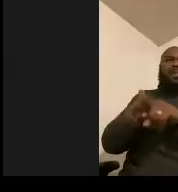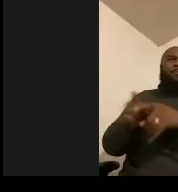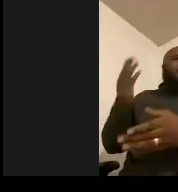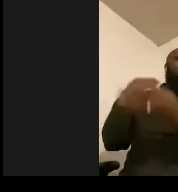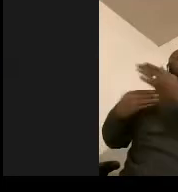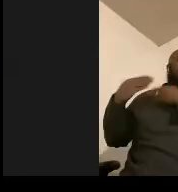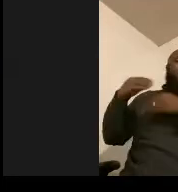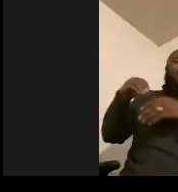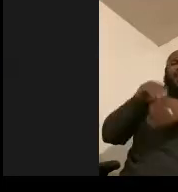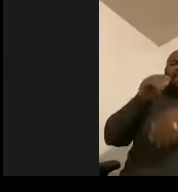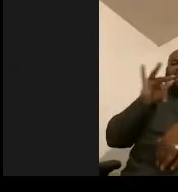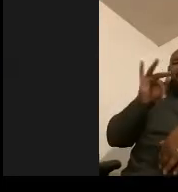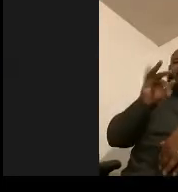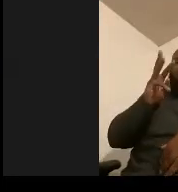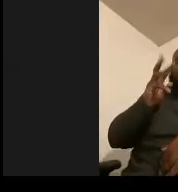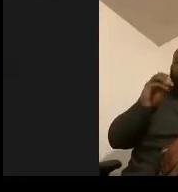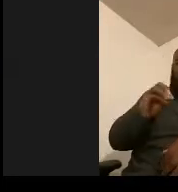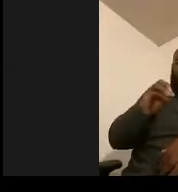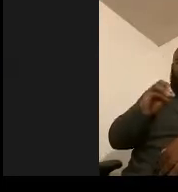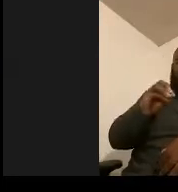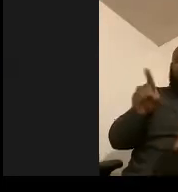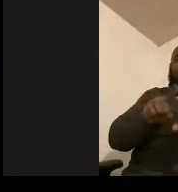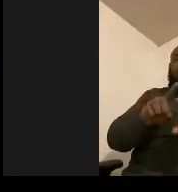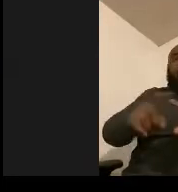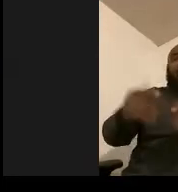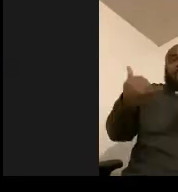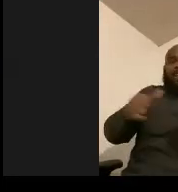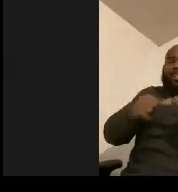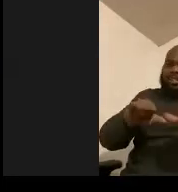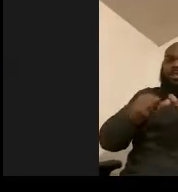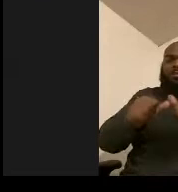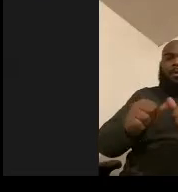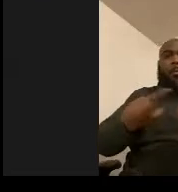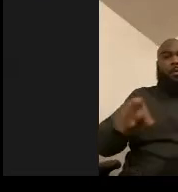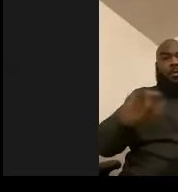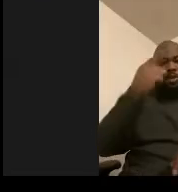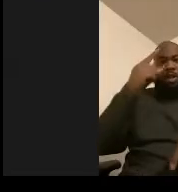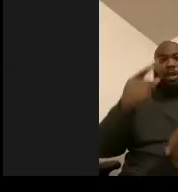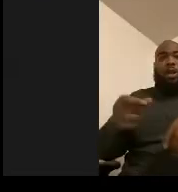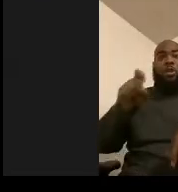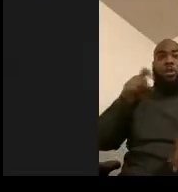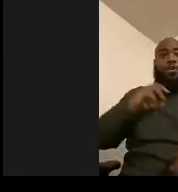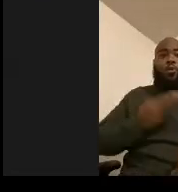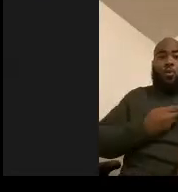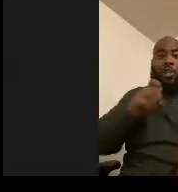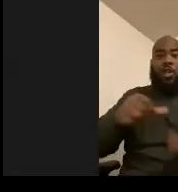and it's something that we need to make sure is part of today's struggle as well. Next slide, please.